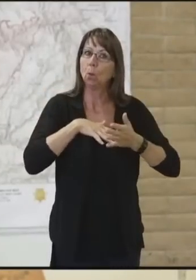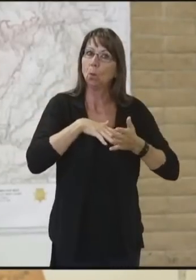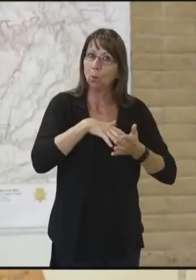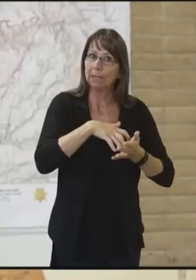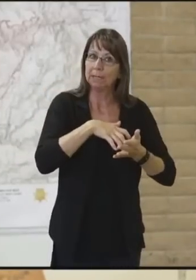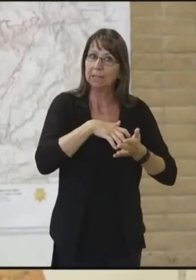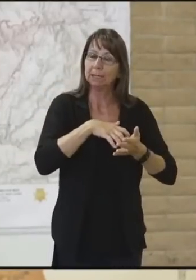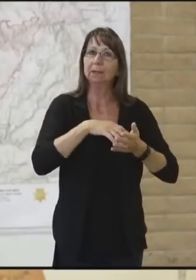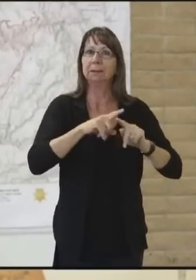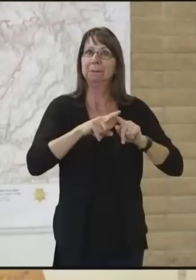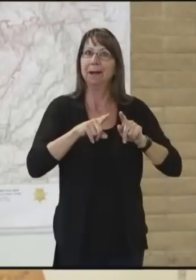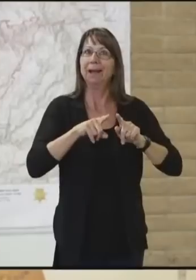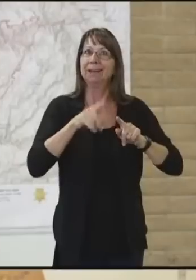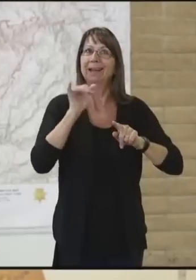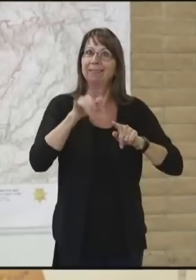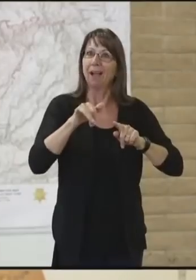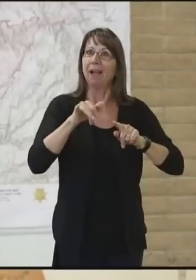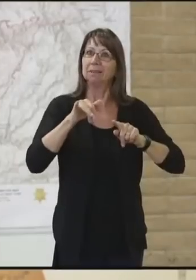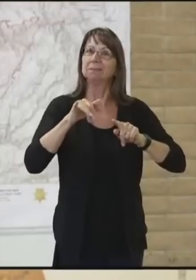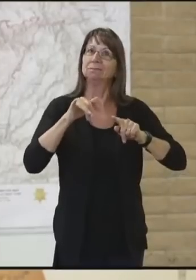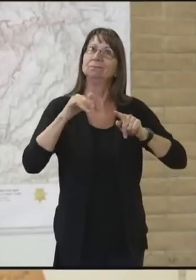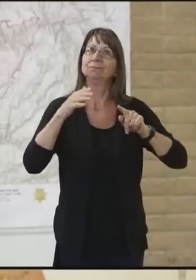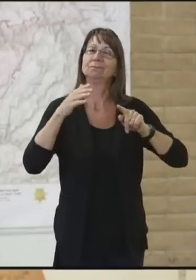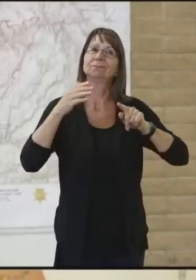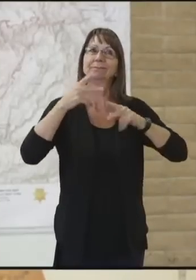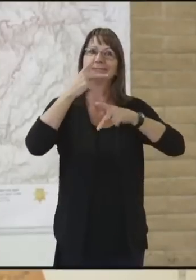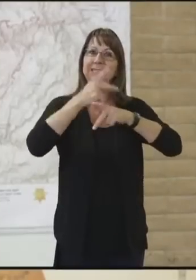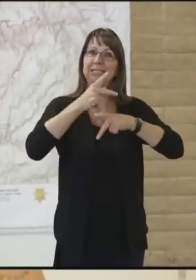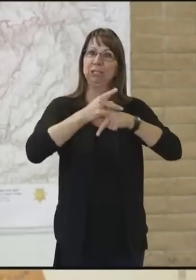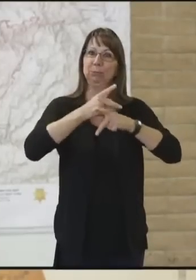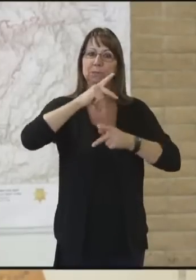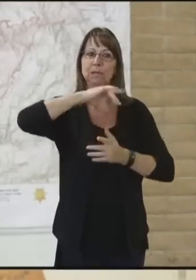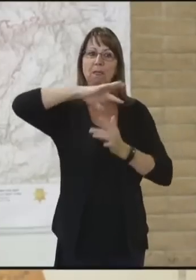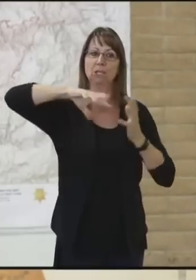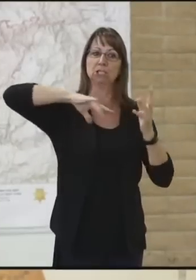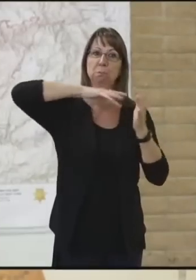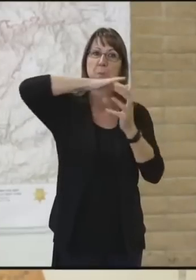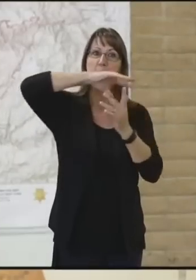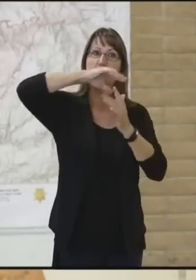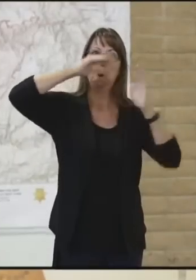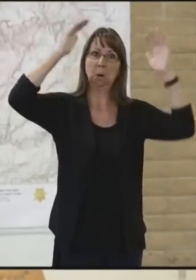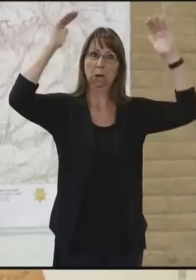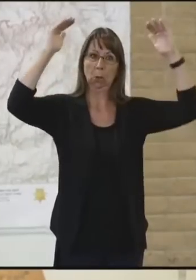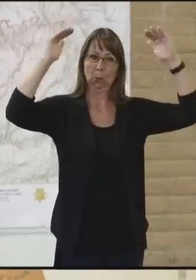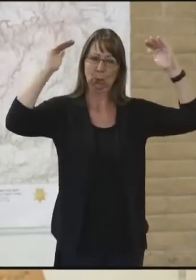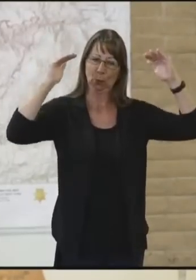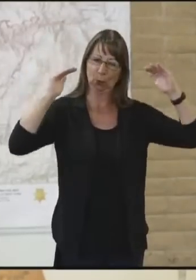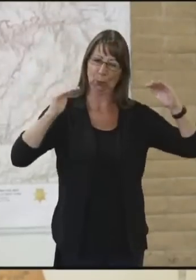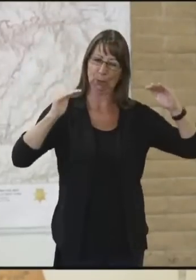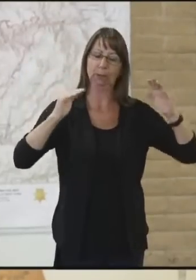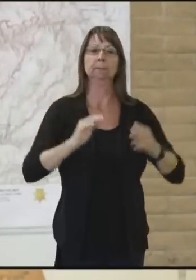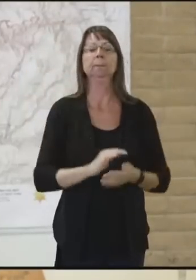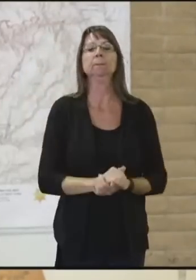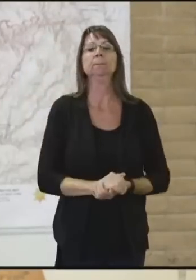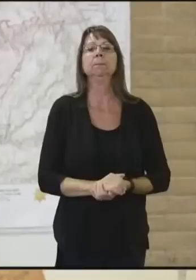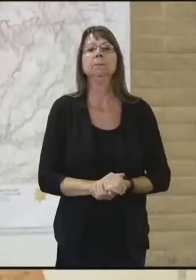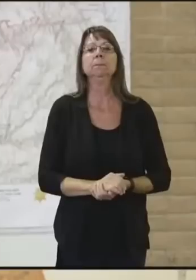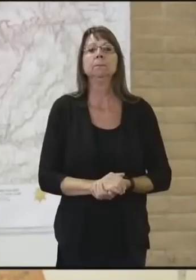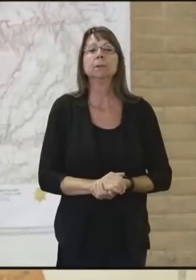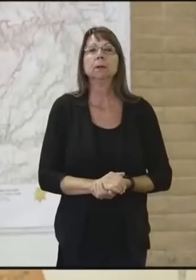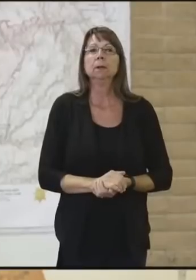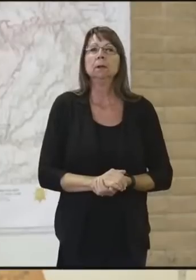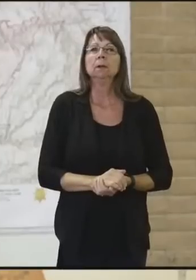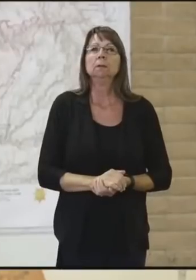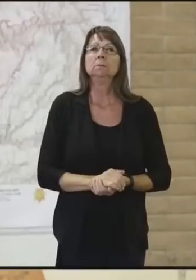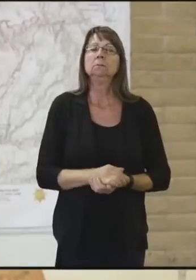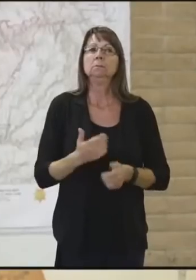trap the smoke. Speaking about the wind, the main influence they're going to experience is upslope, up